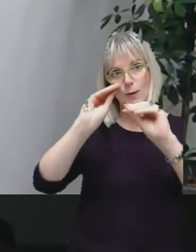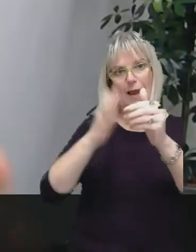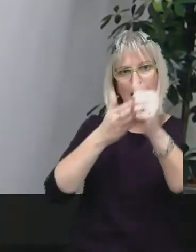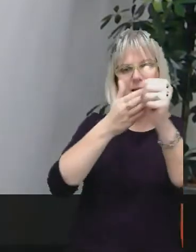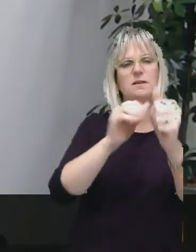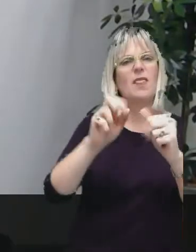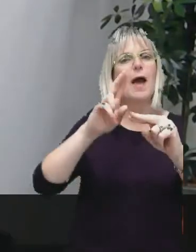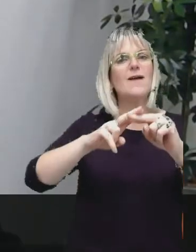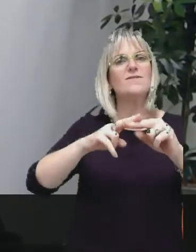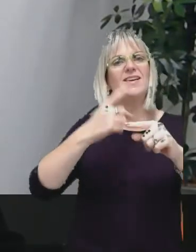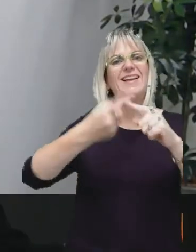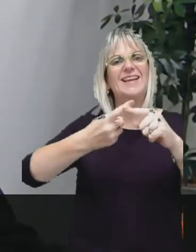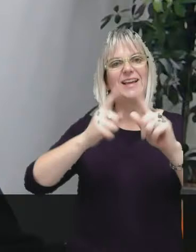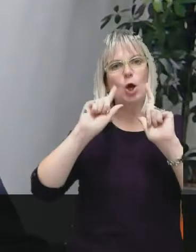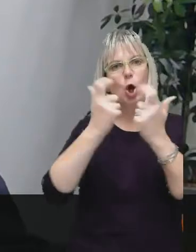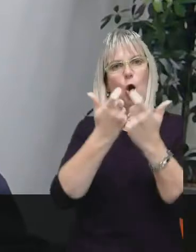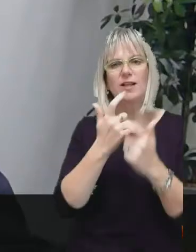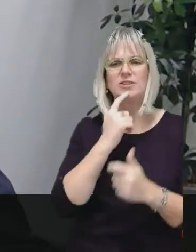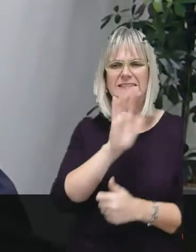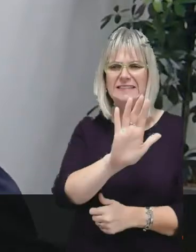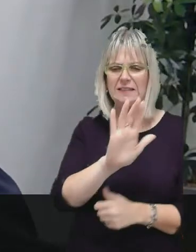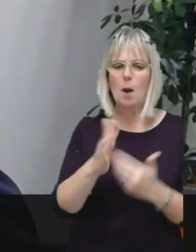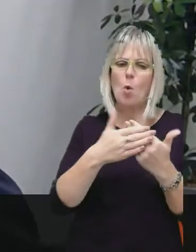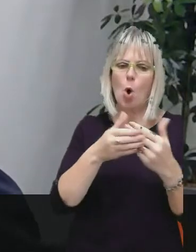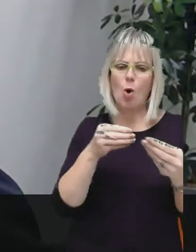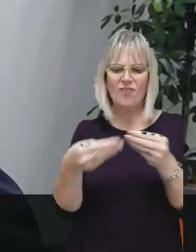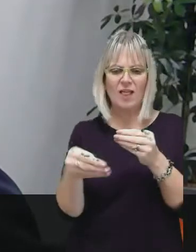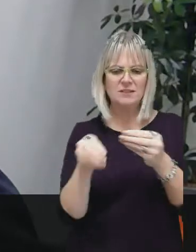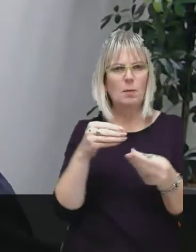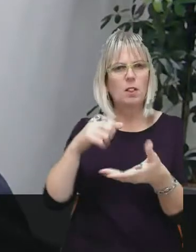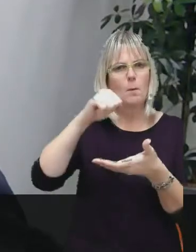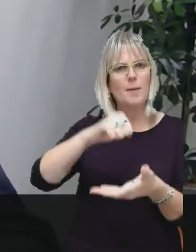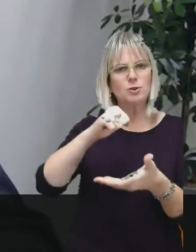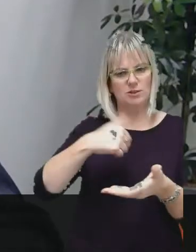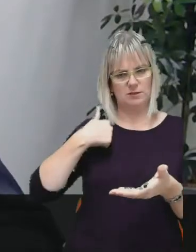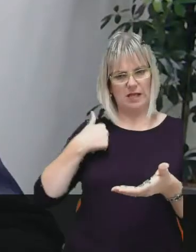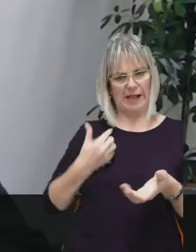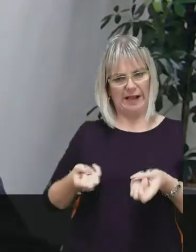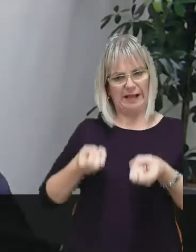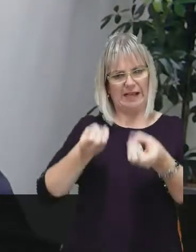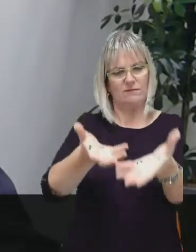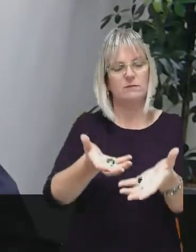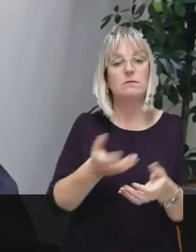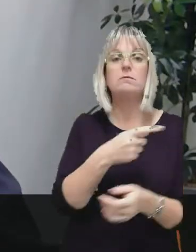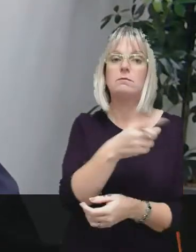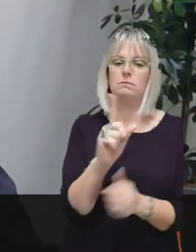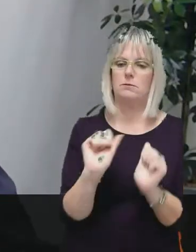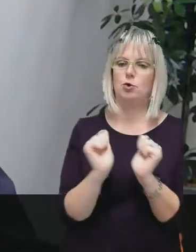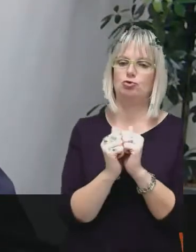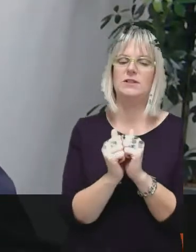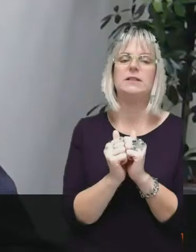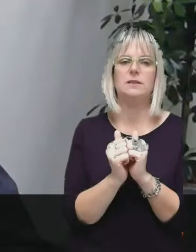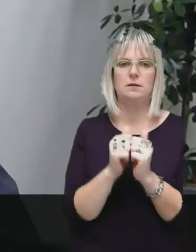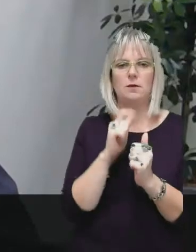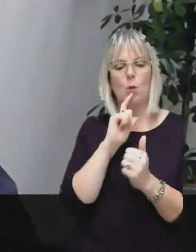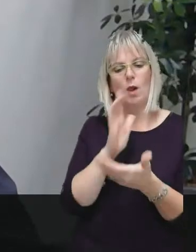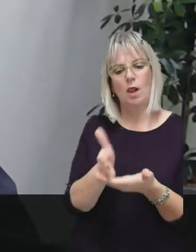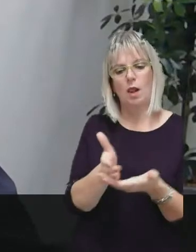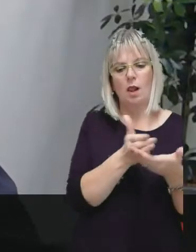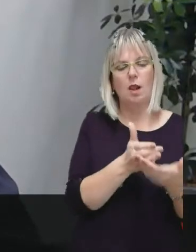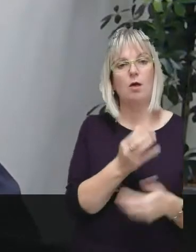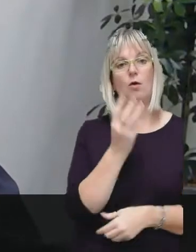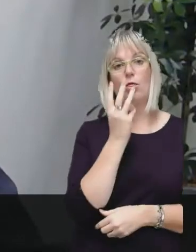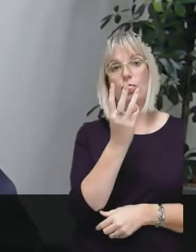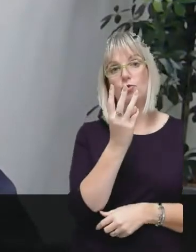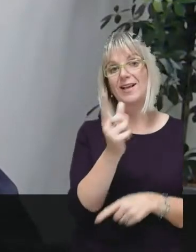be more flexible in the budgets that I give you. And the good news is they've agreed. So they're going to set aside free courses for young people who